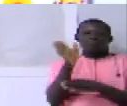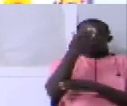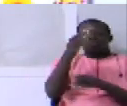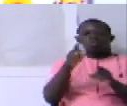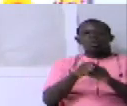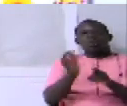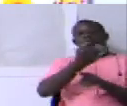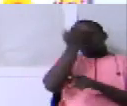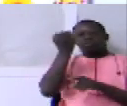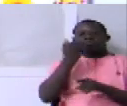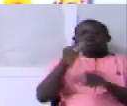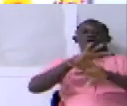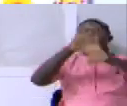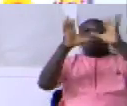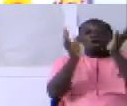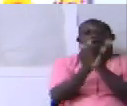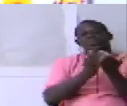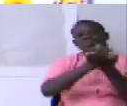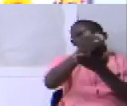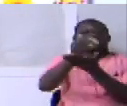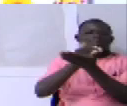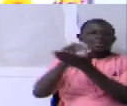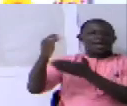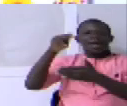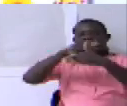we all share it at the bus.